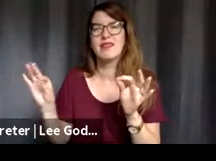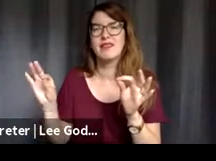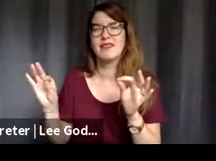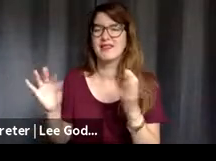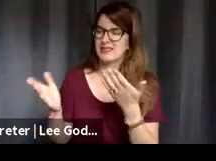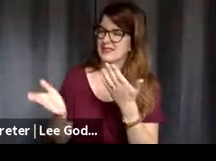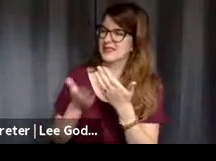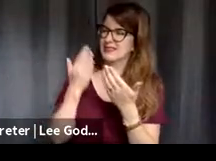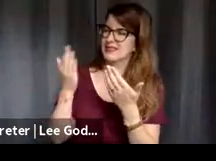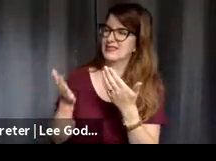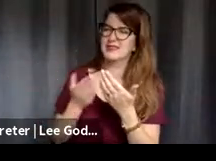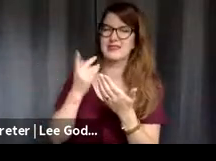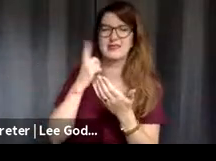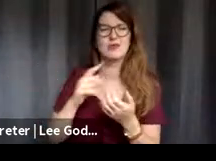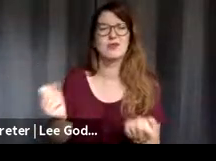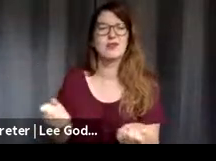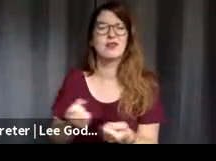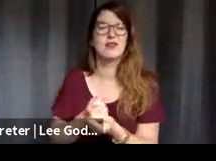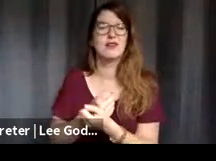simple. It was easy.